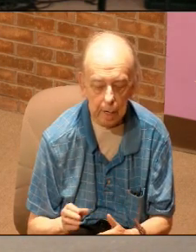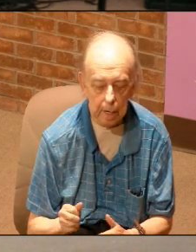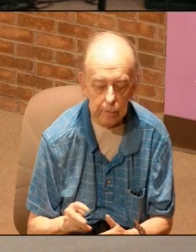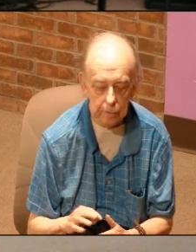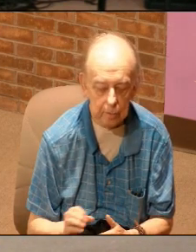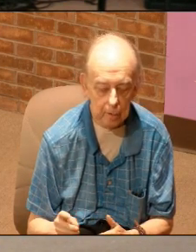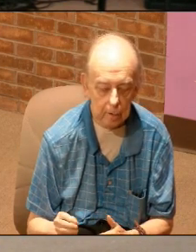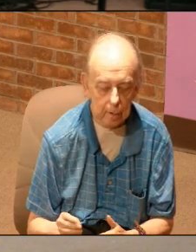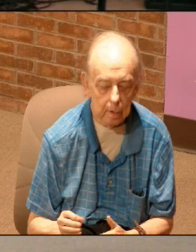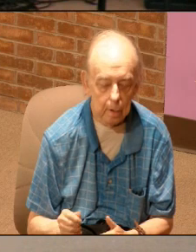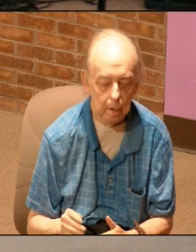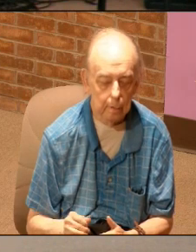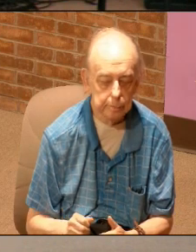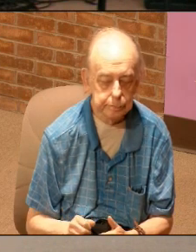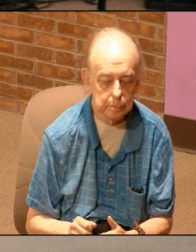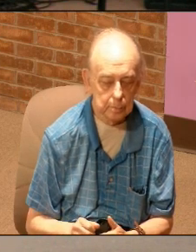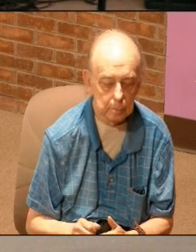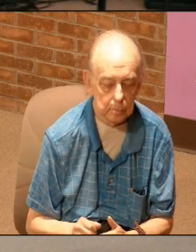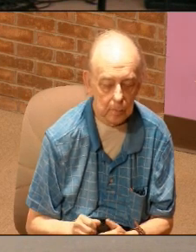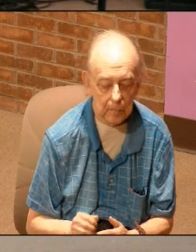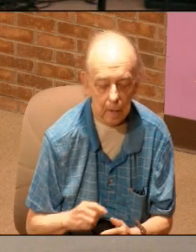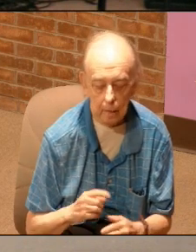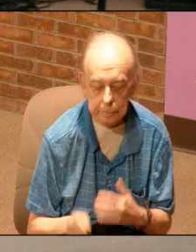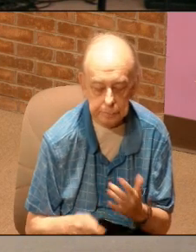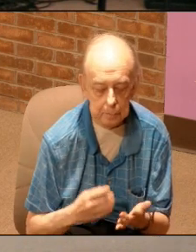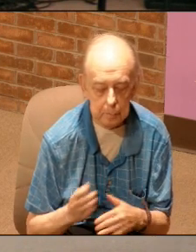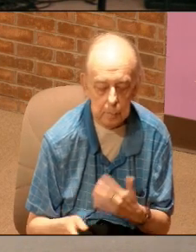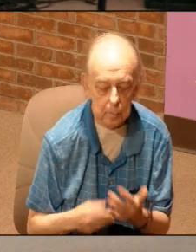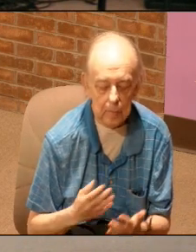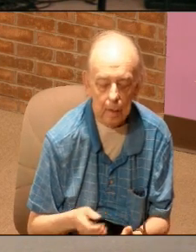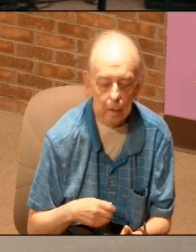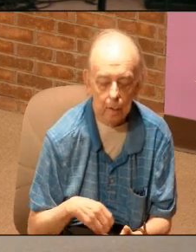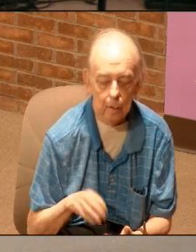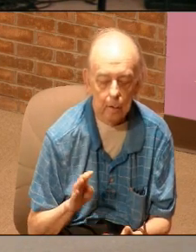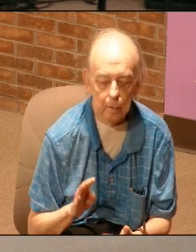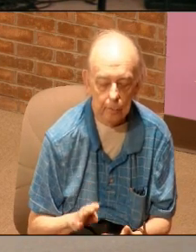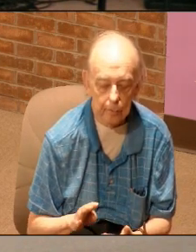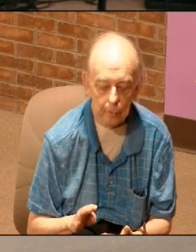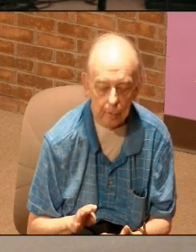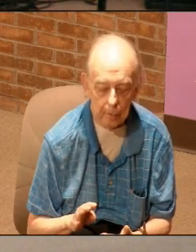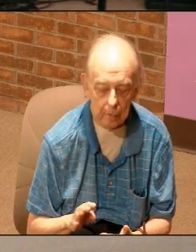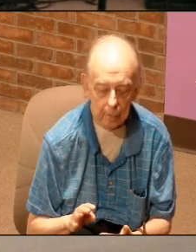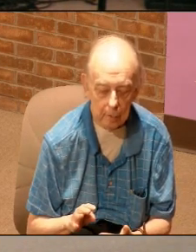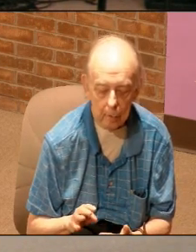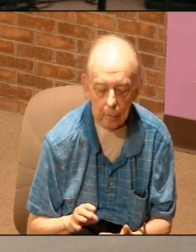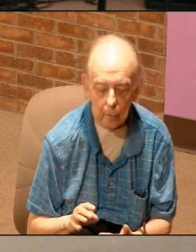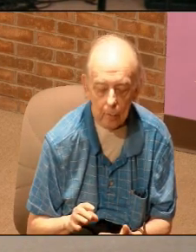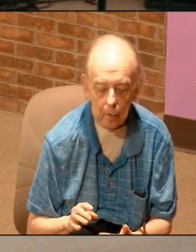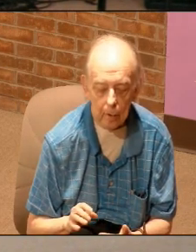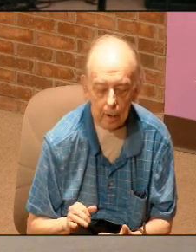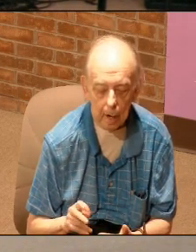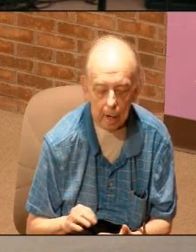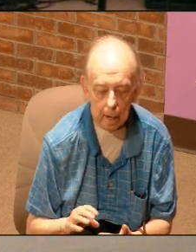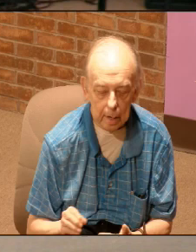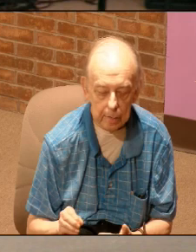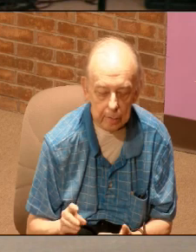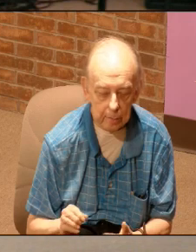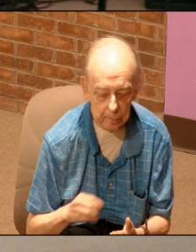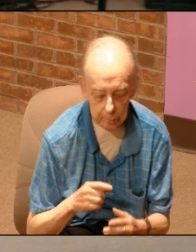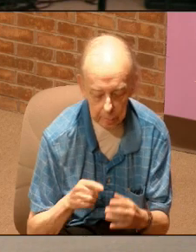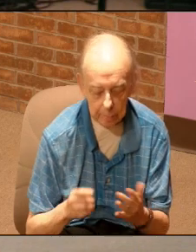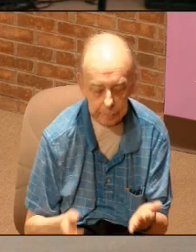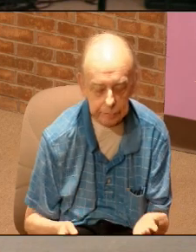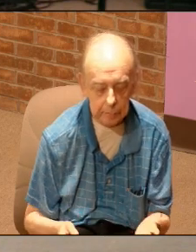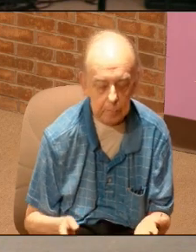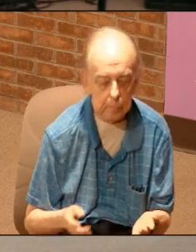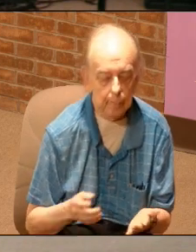domino could go ahead and knock over a 4.5-inch domino, and so forth.